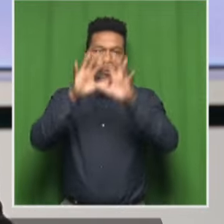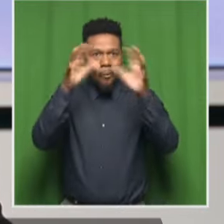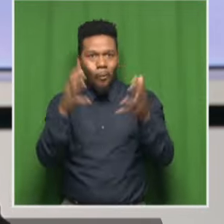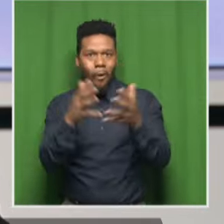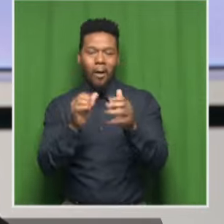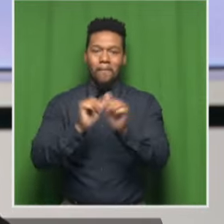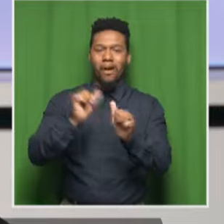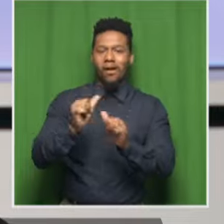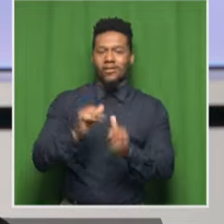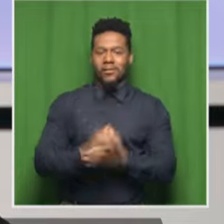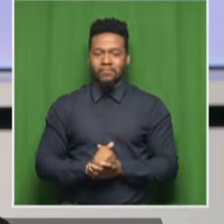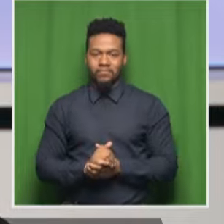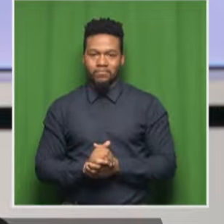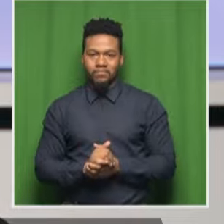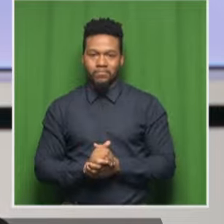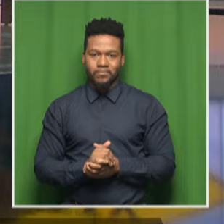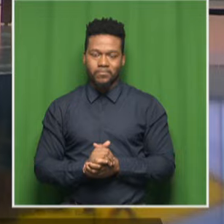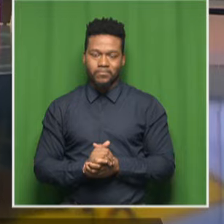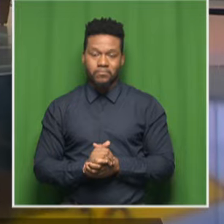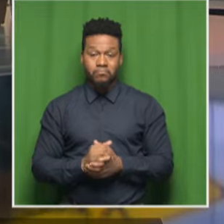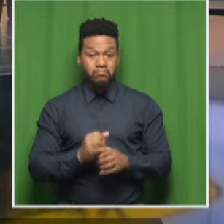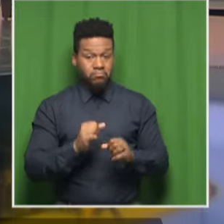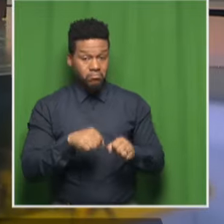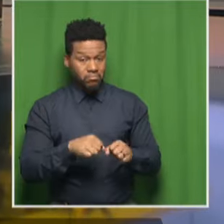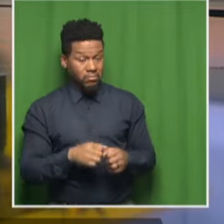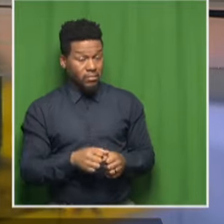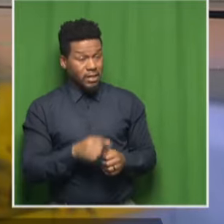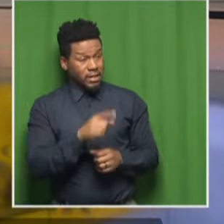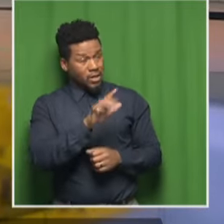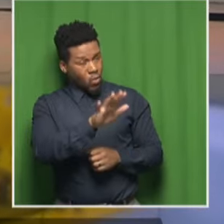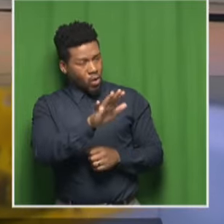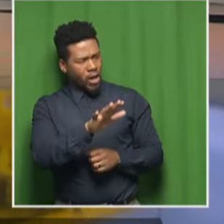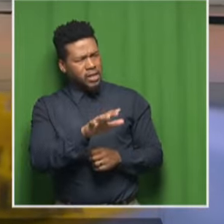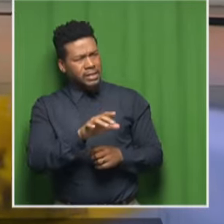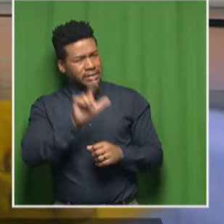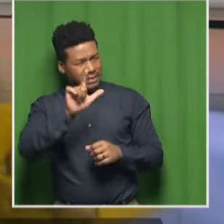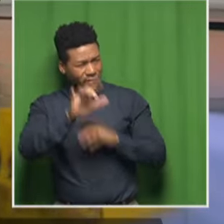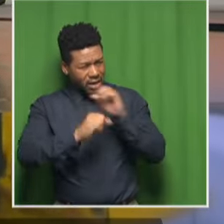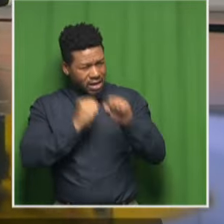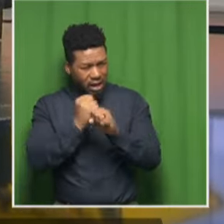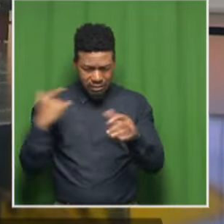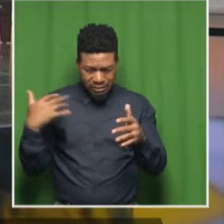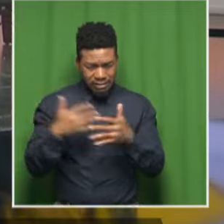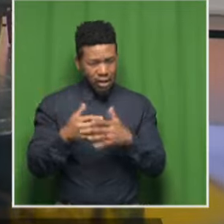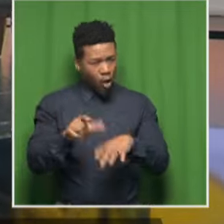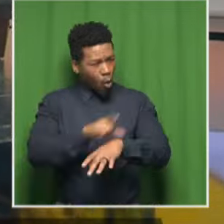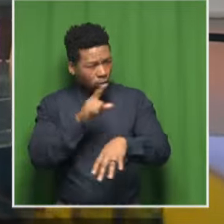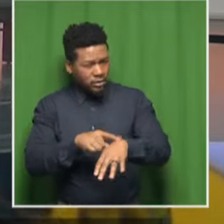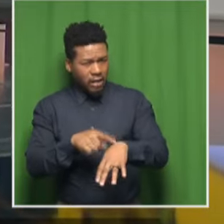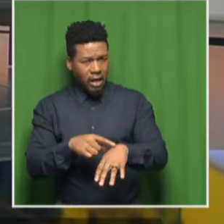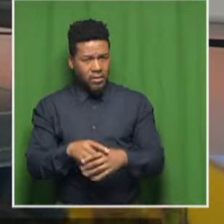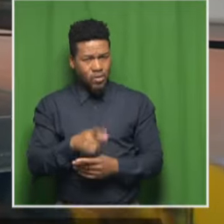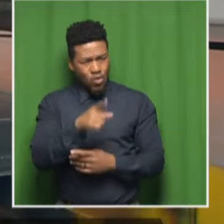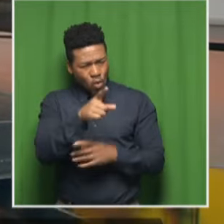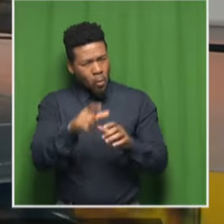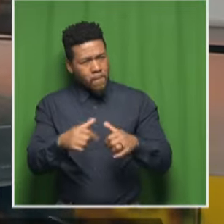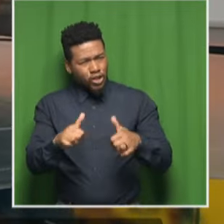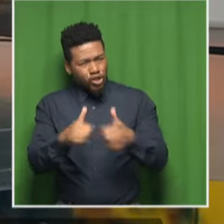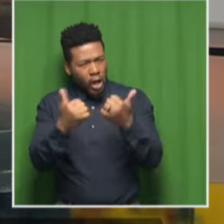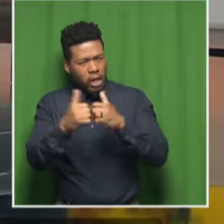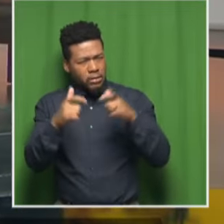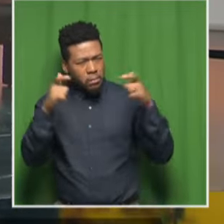moving forward with, yeah. Just very quickly, 7 years is a long time to develop something and put your time and passion into it. I wonder what the biggest challenge would have